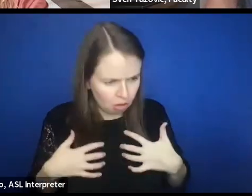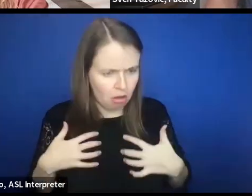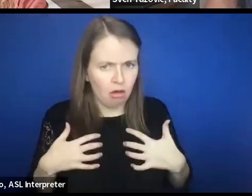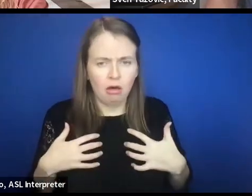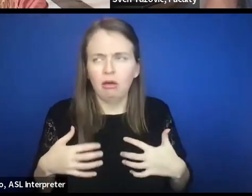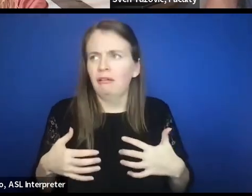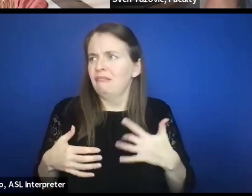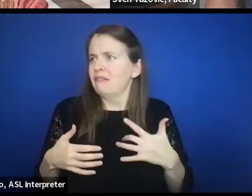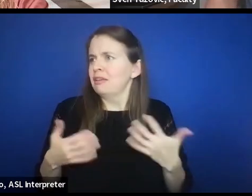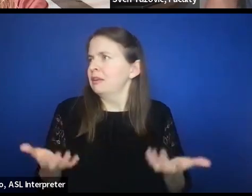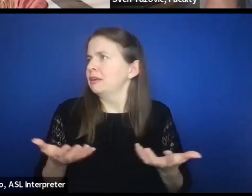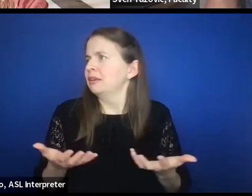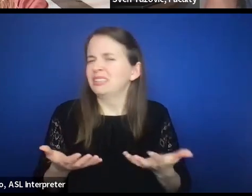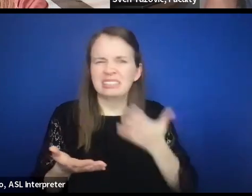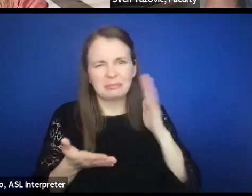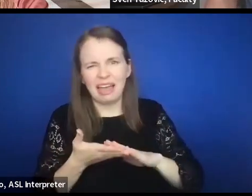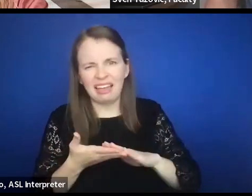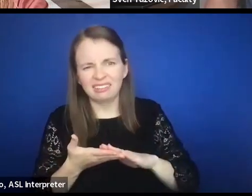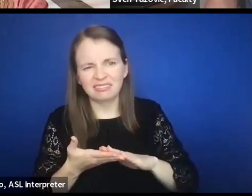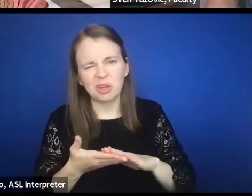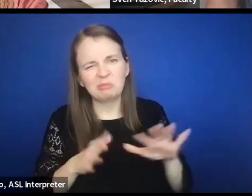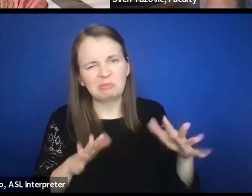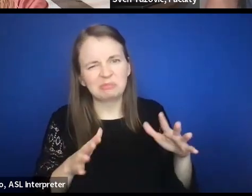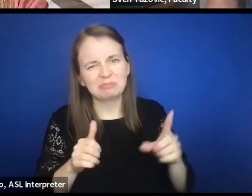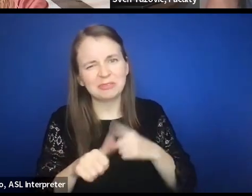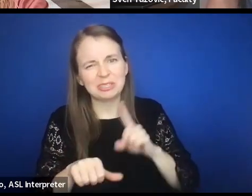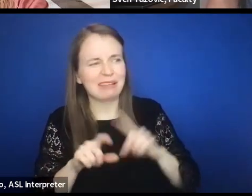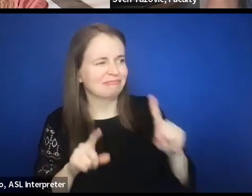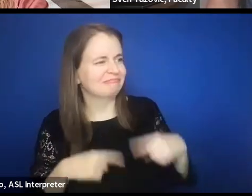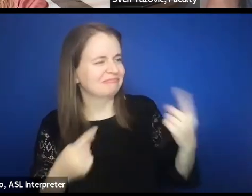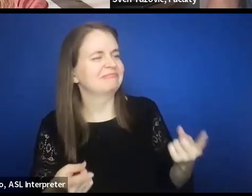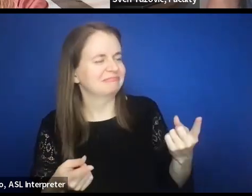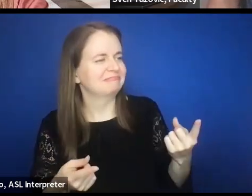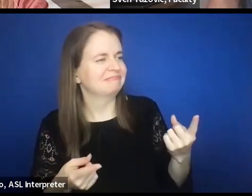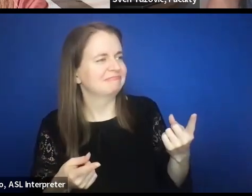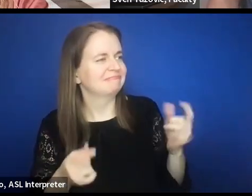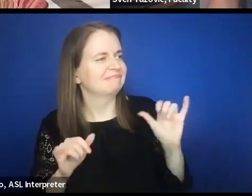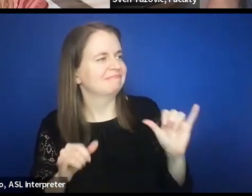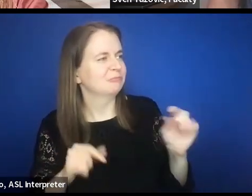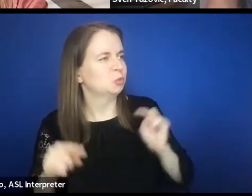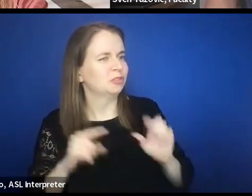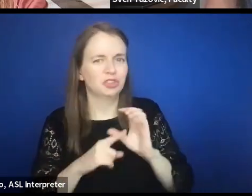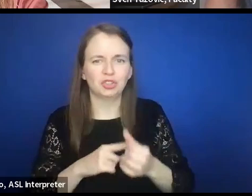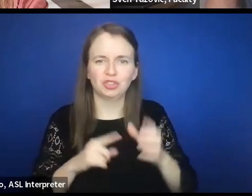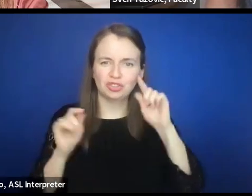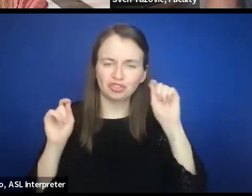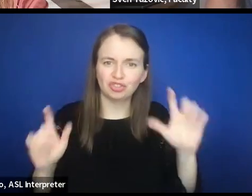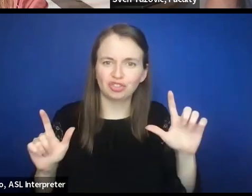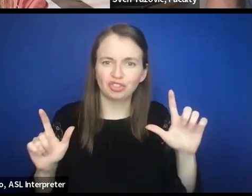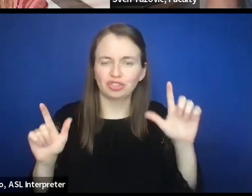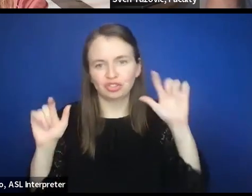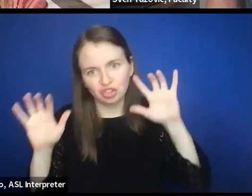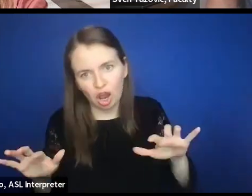basically really bad. So this was like my first moment when I had this experience of a reverse culture shock. I think